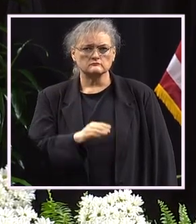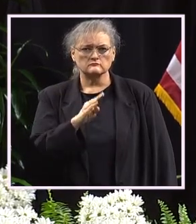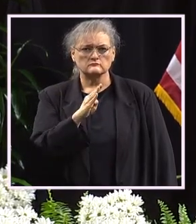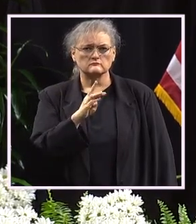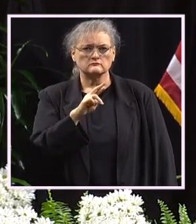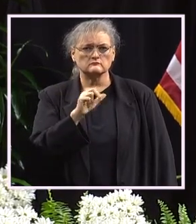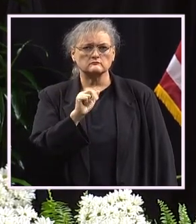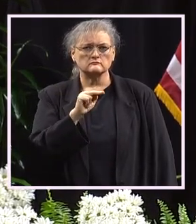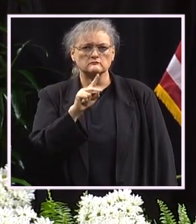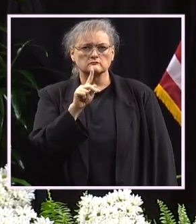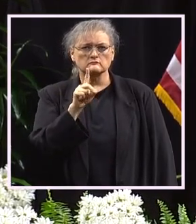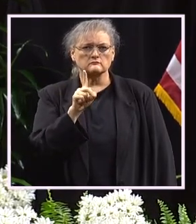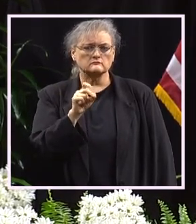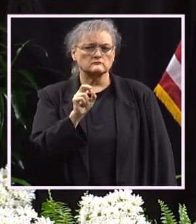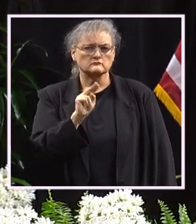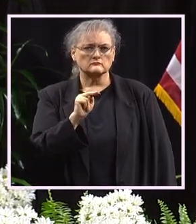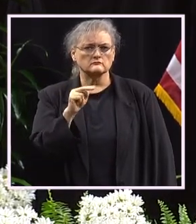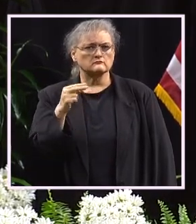Brandon James Harris.